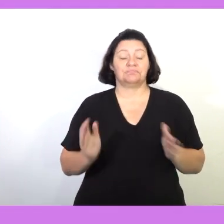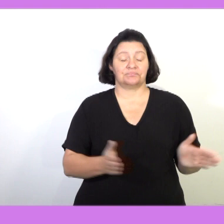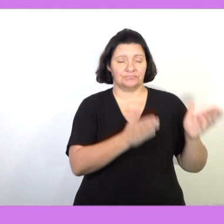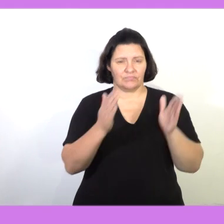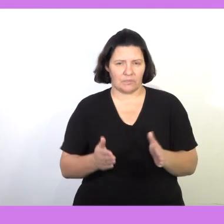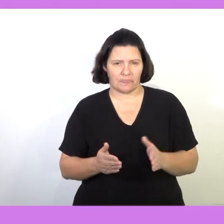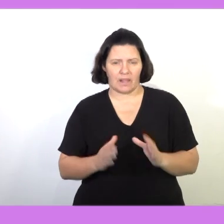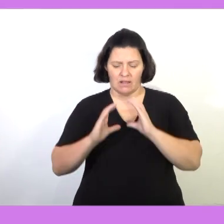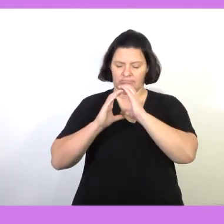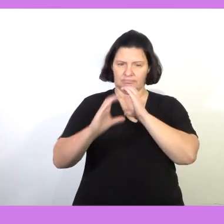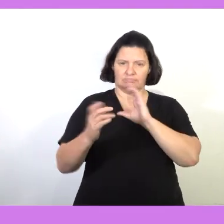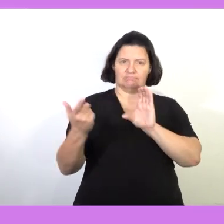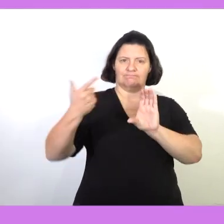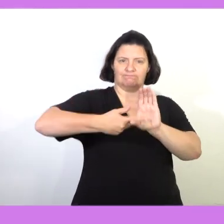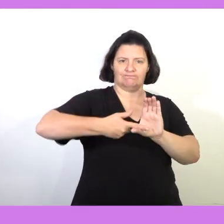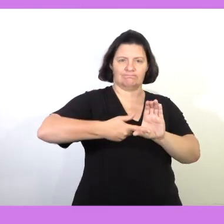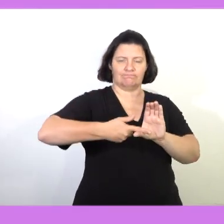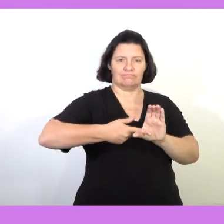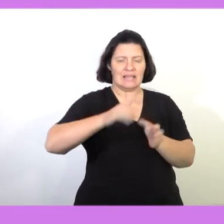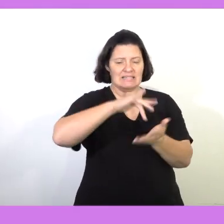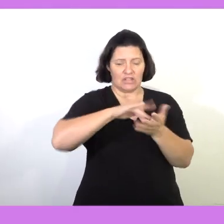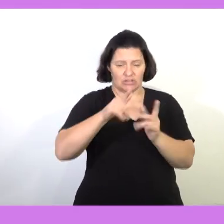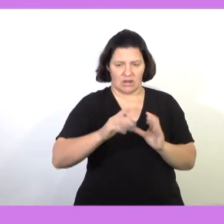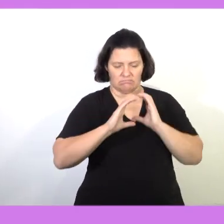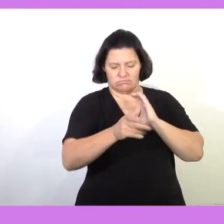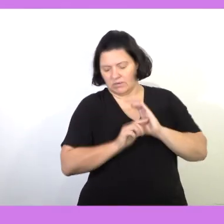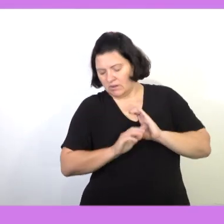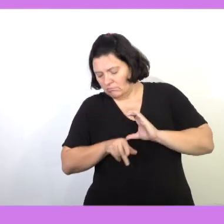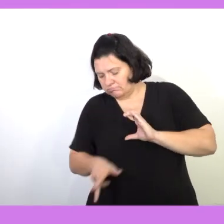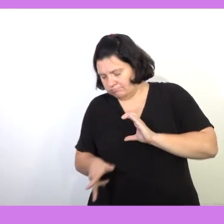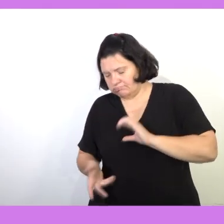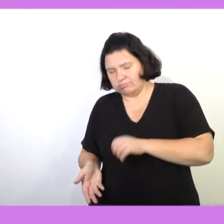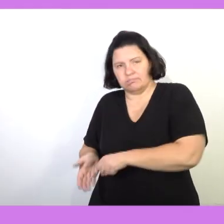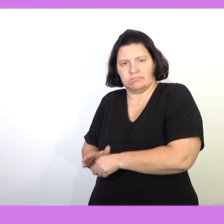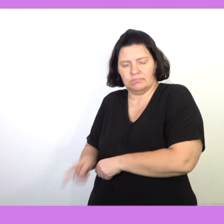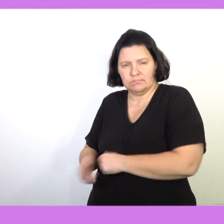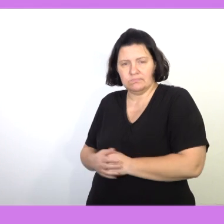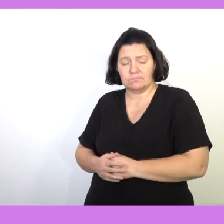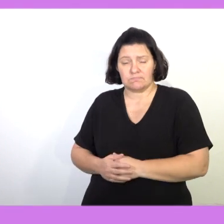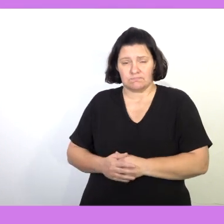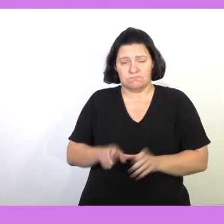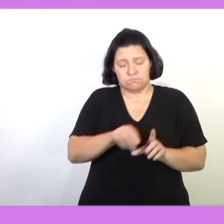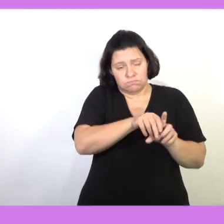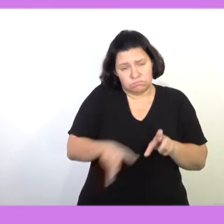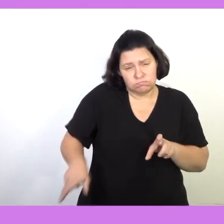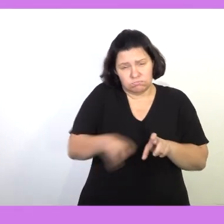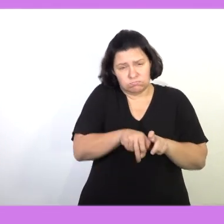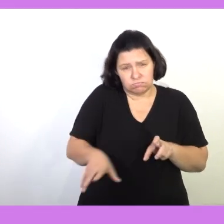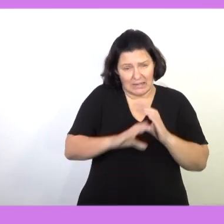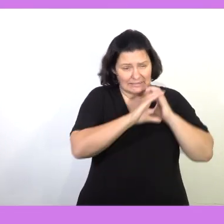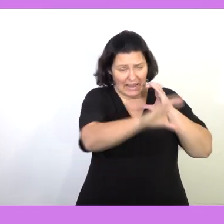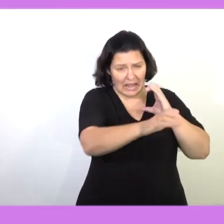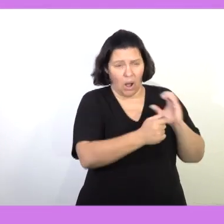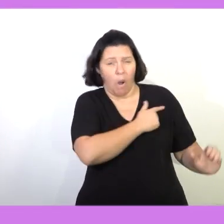A petrol tanker is refilling the storage tank at the petrol station. The table below shows how long it takes